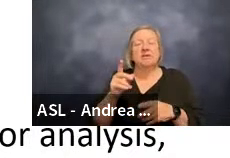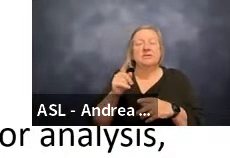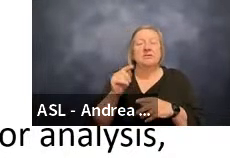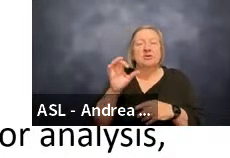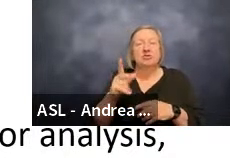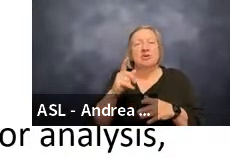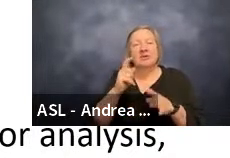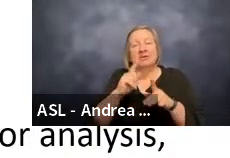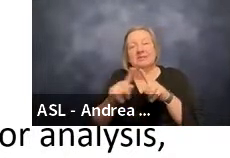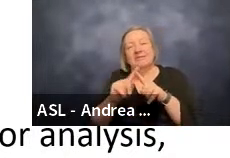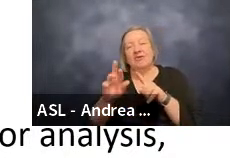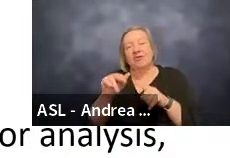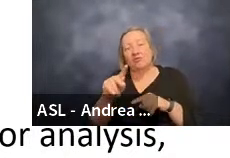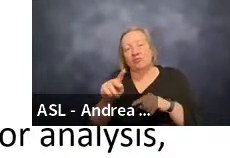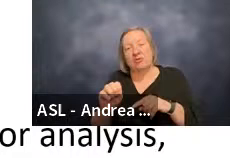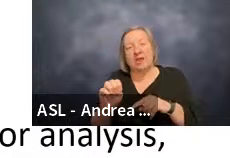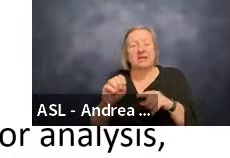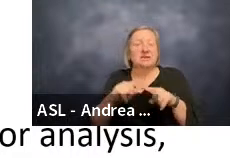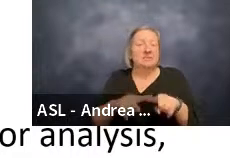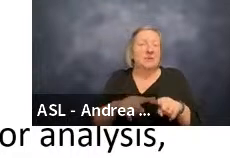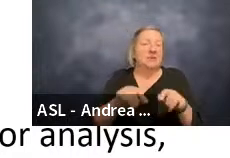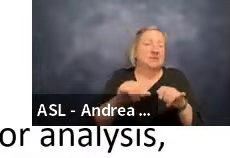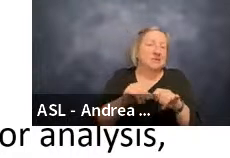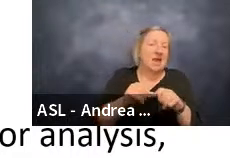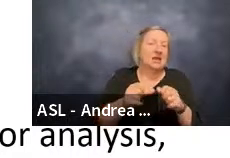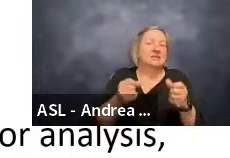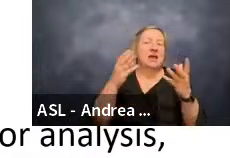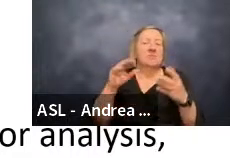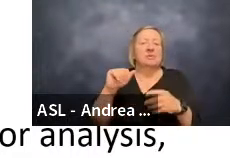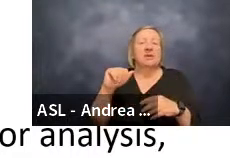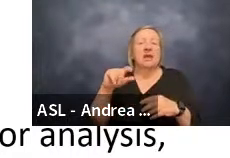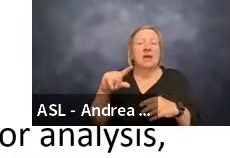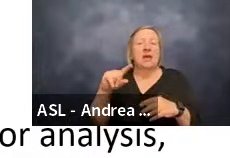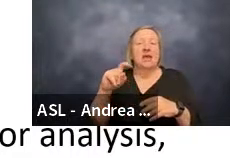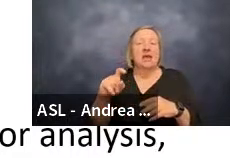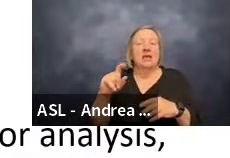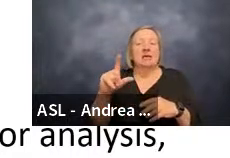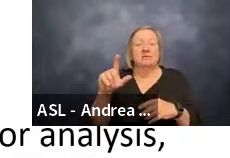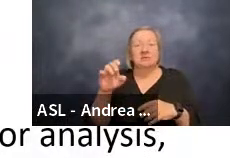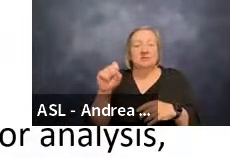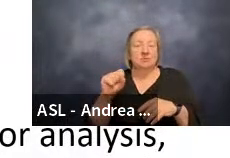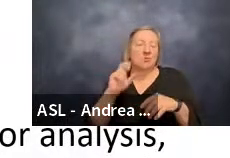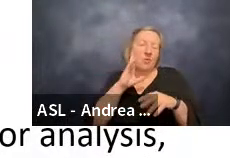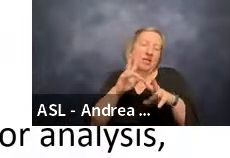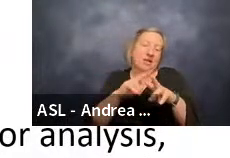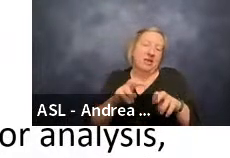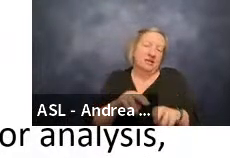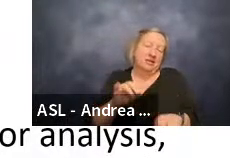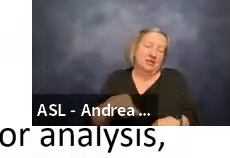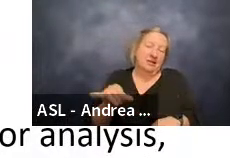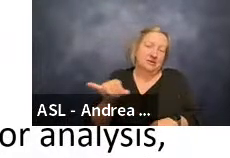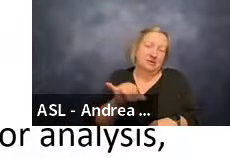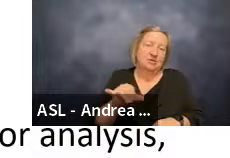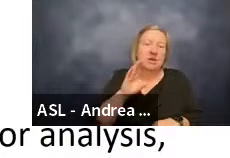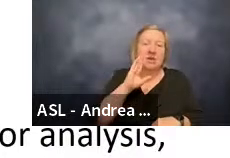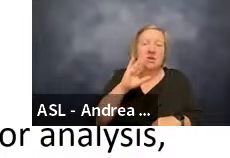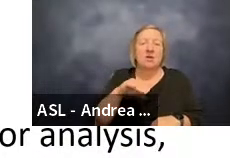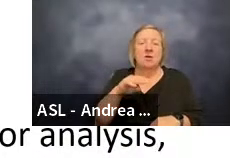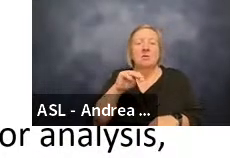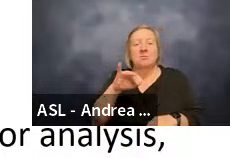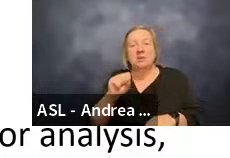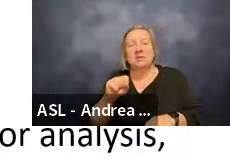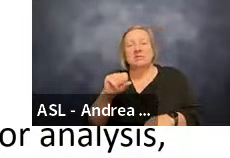rates based on size or the number of axles. And so we're going to be analyzing that too. And I know Ms. Jarvis